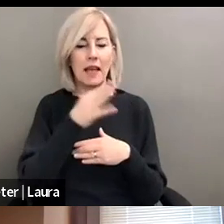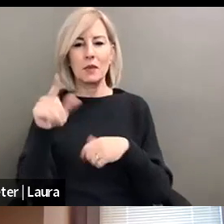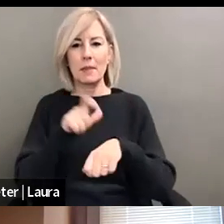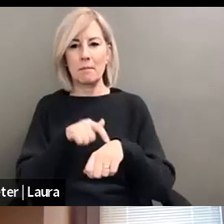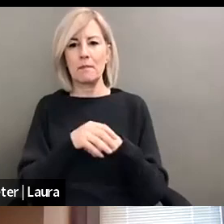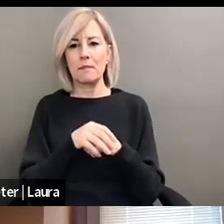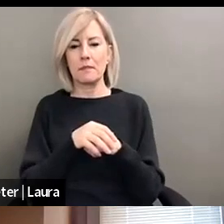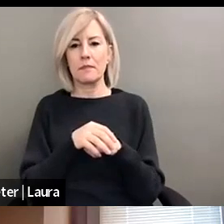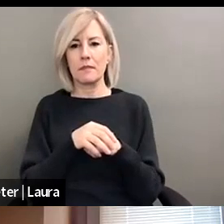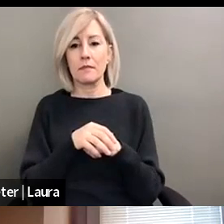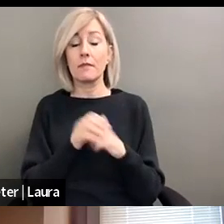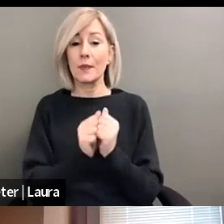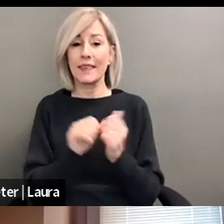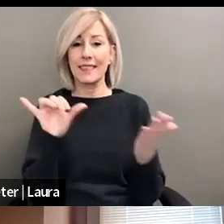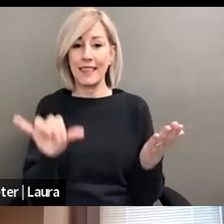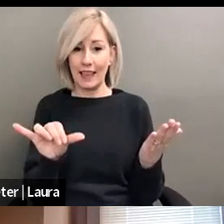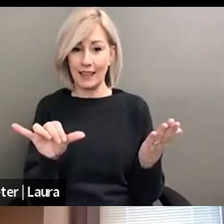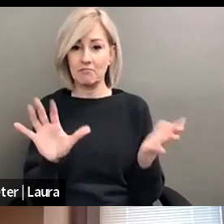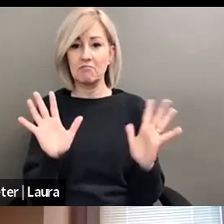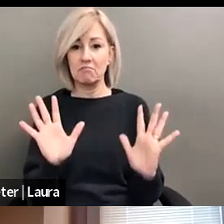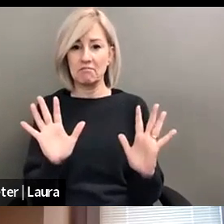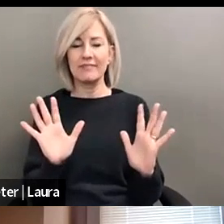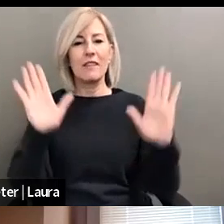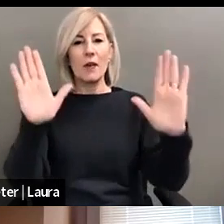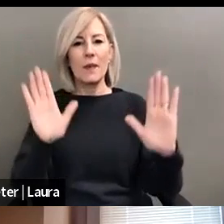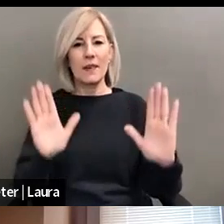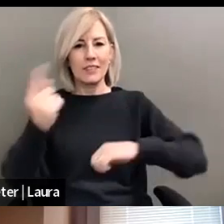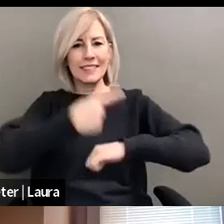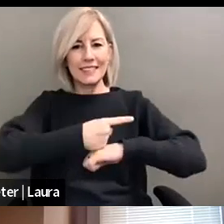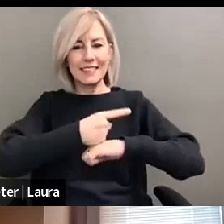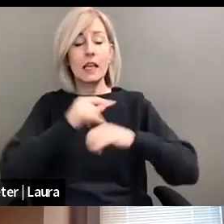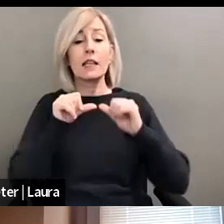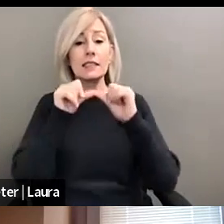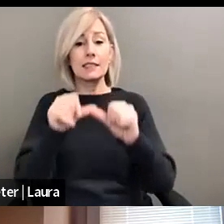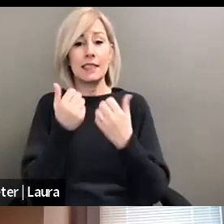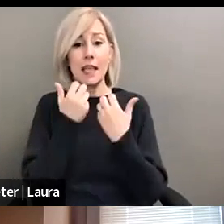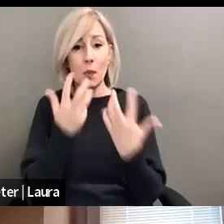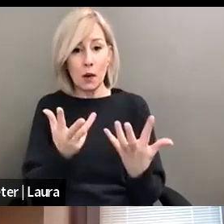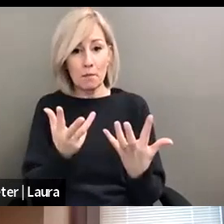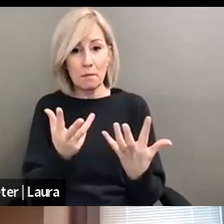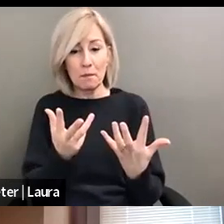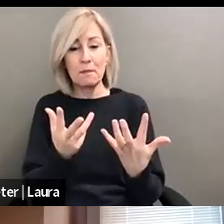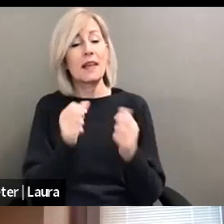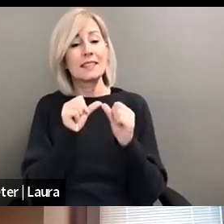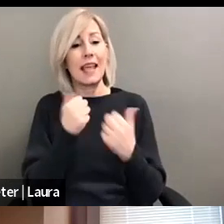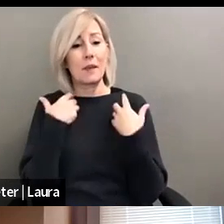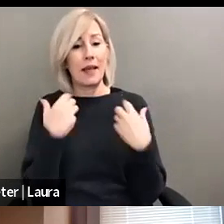time. With that, have a wonderful day. Stay warm and stay